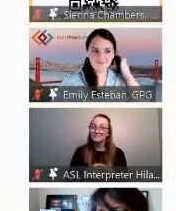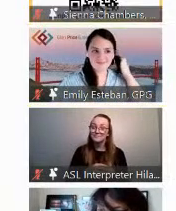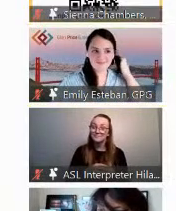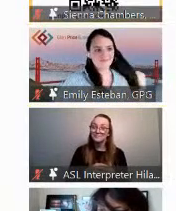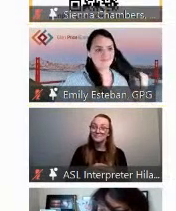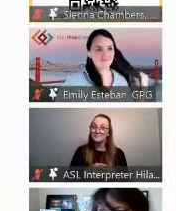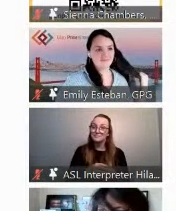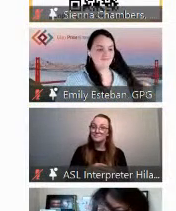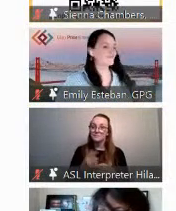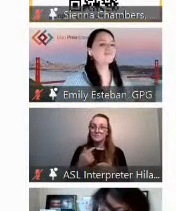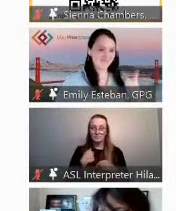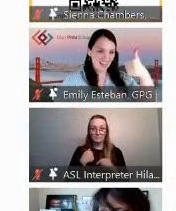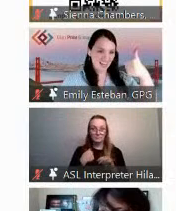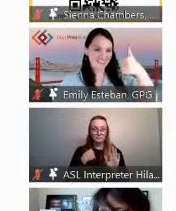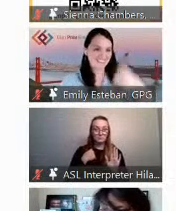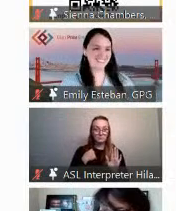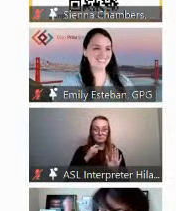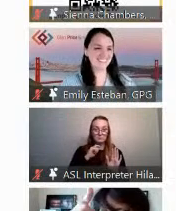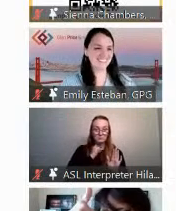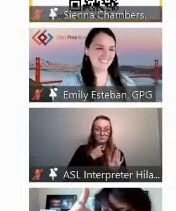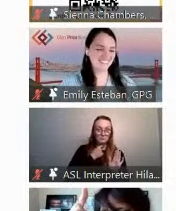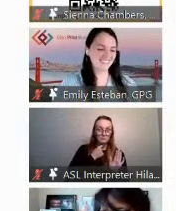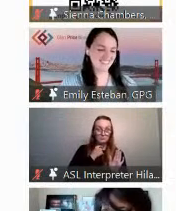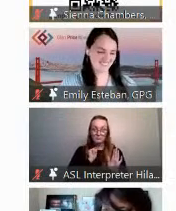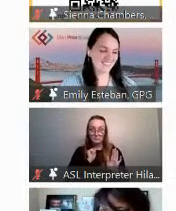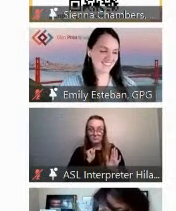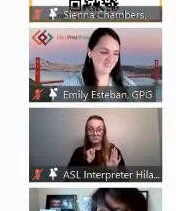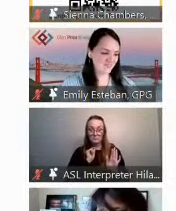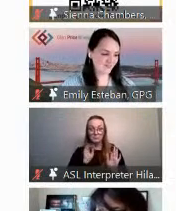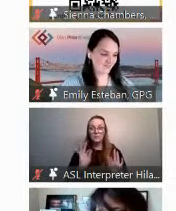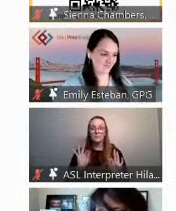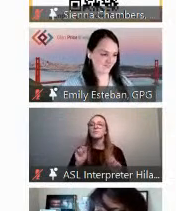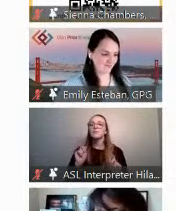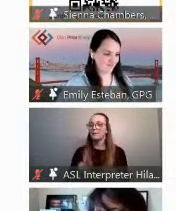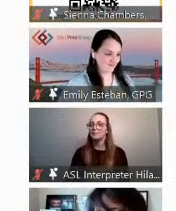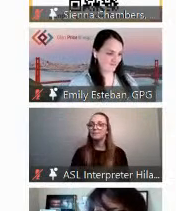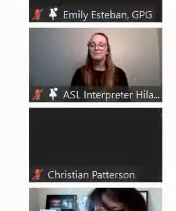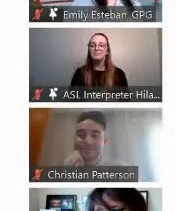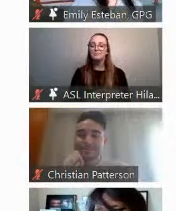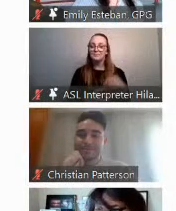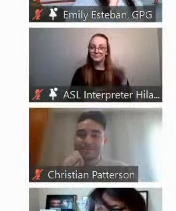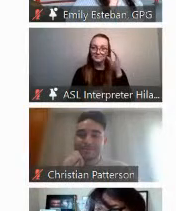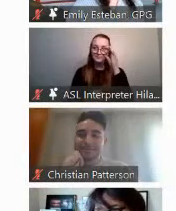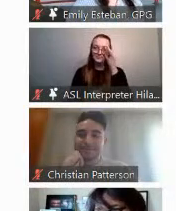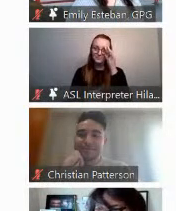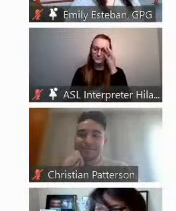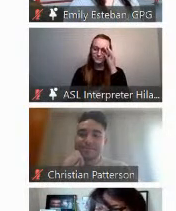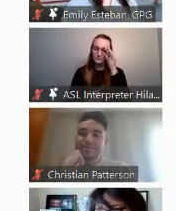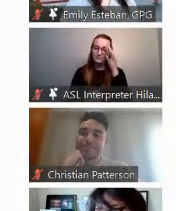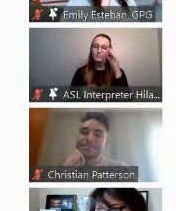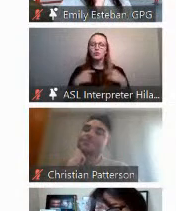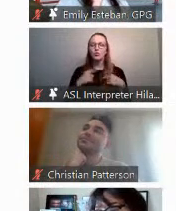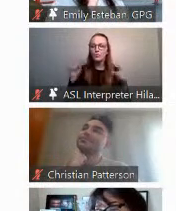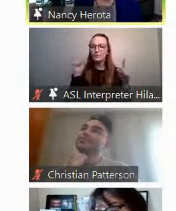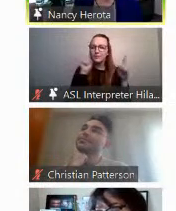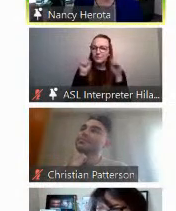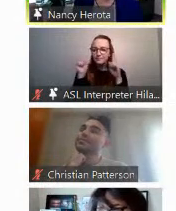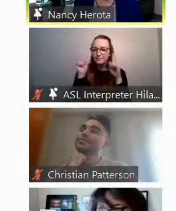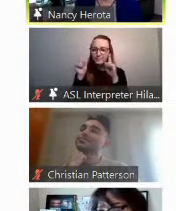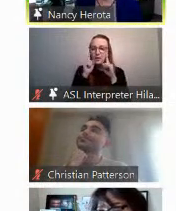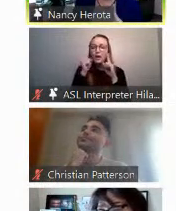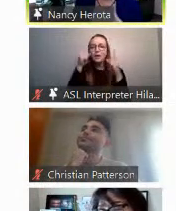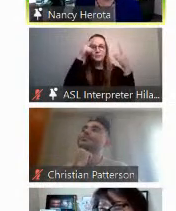Am I unmuted? Okay. You know, as I'm hearing and agreeing